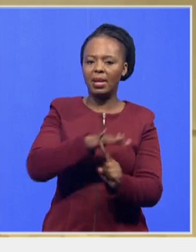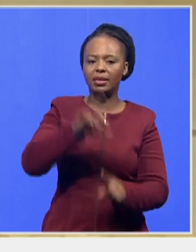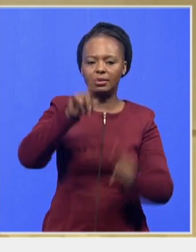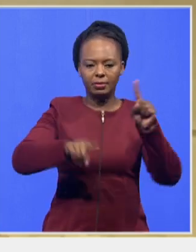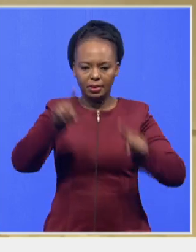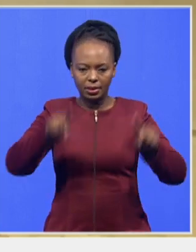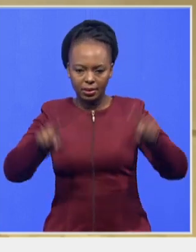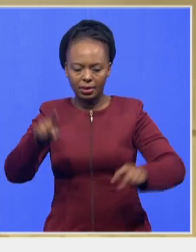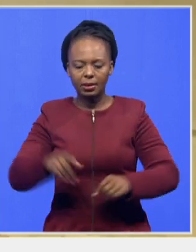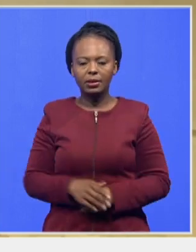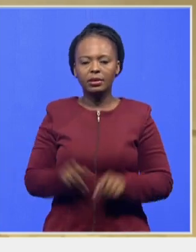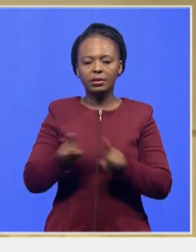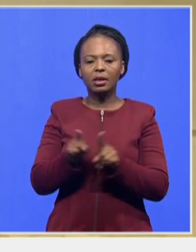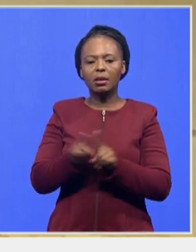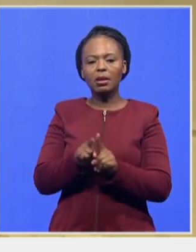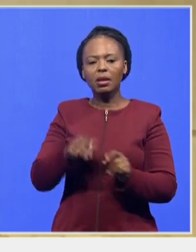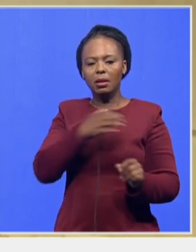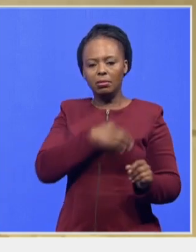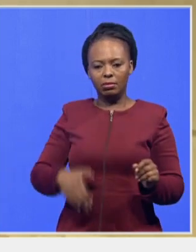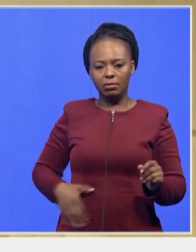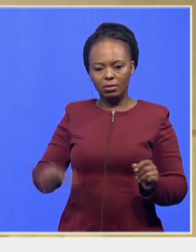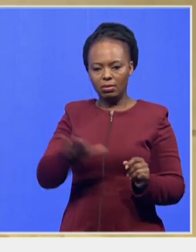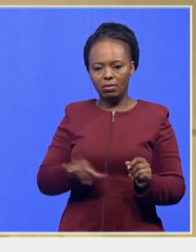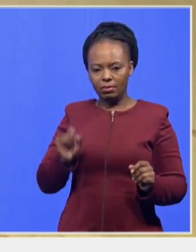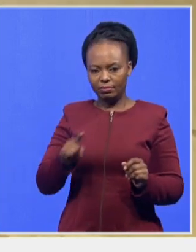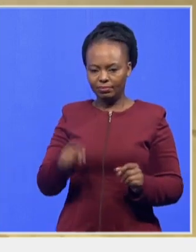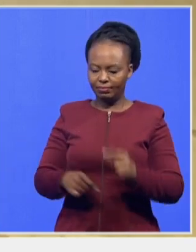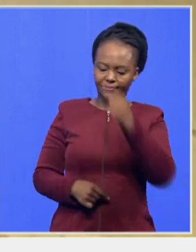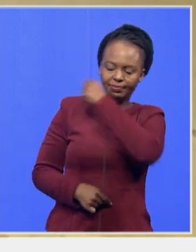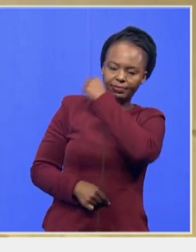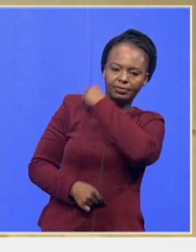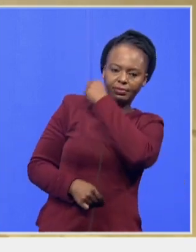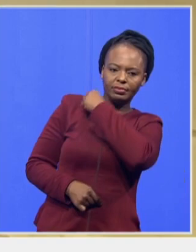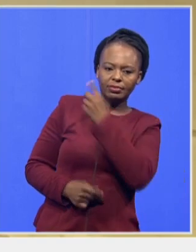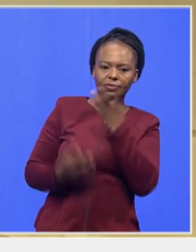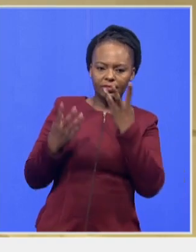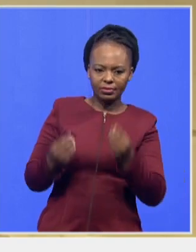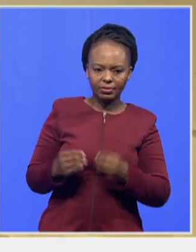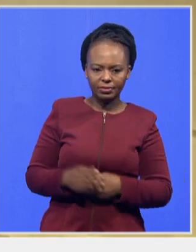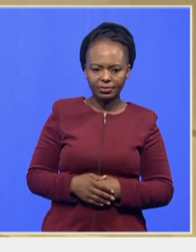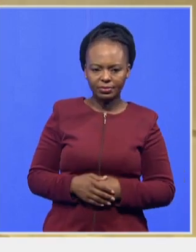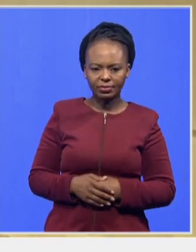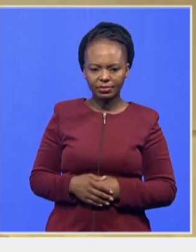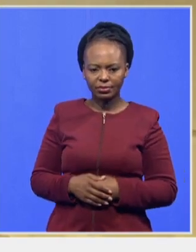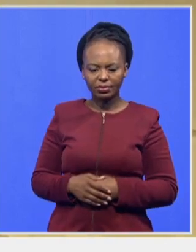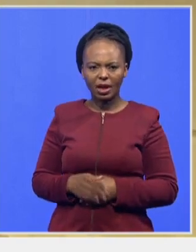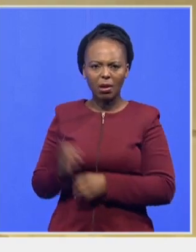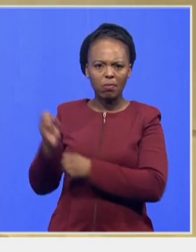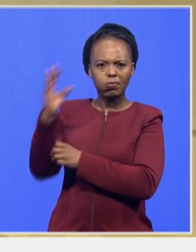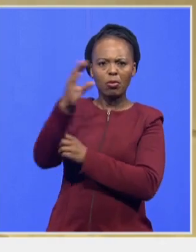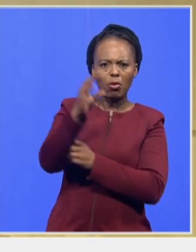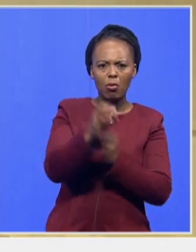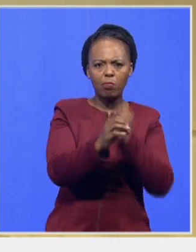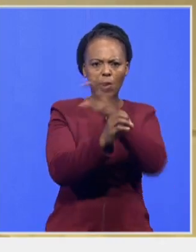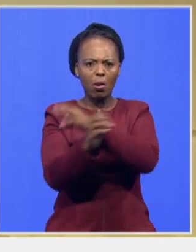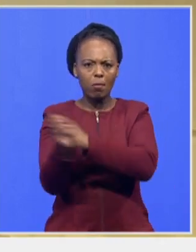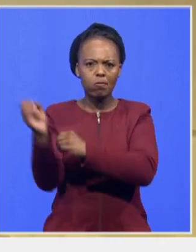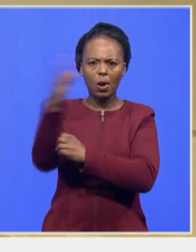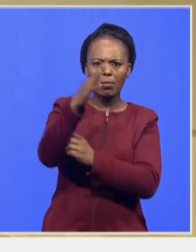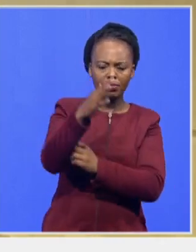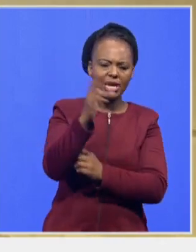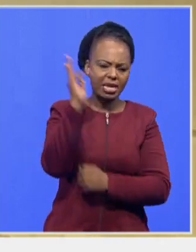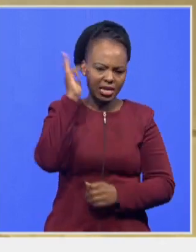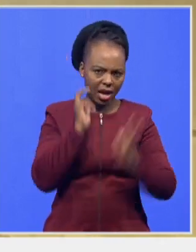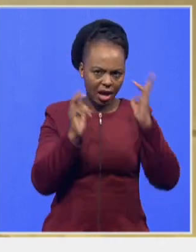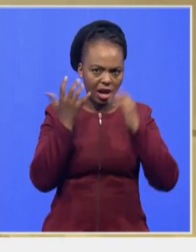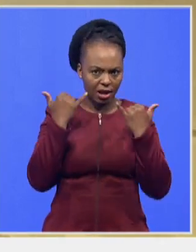military headquarters. Just right behind me, we can see smoke, and we hear explosions and gunfire. So the